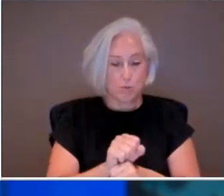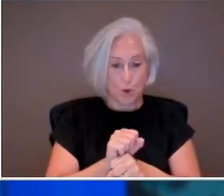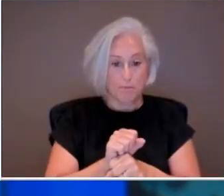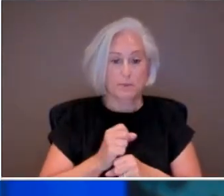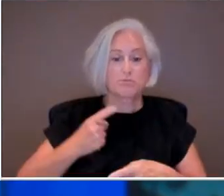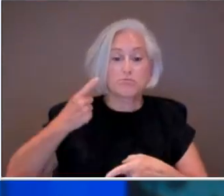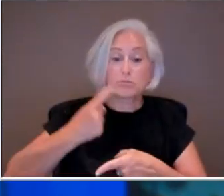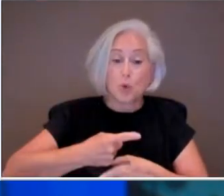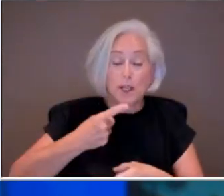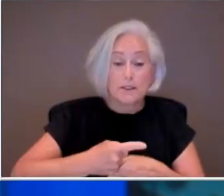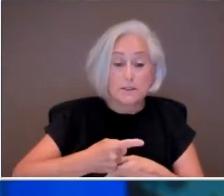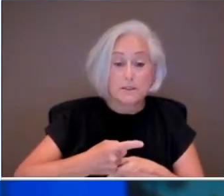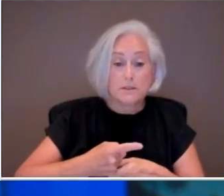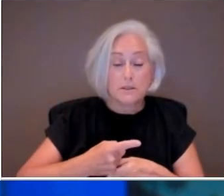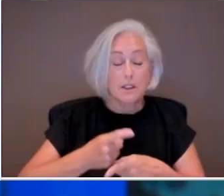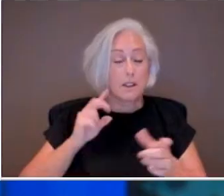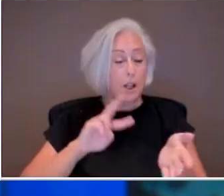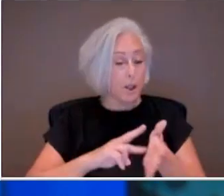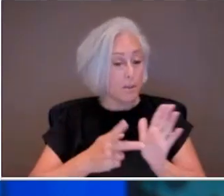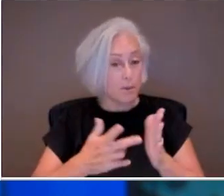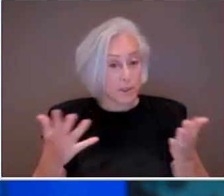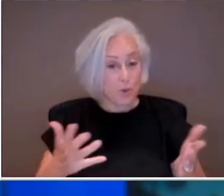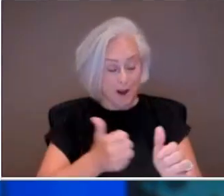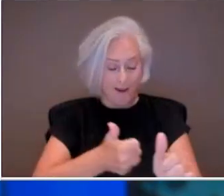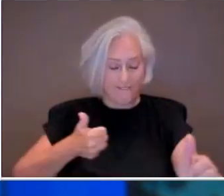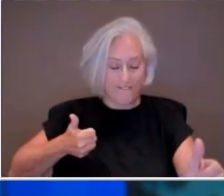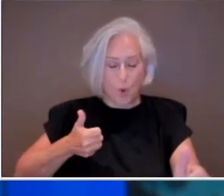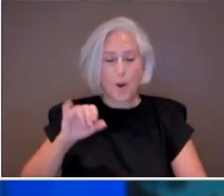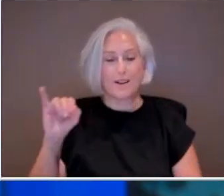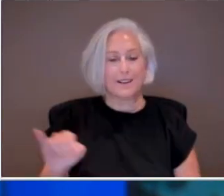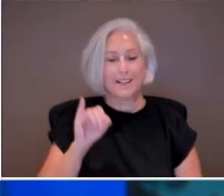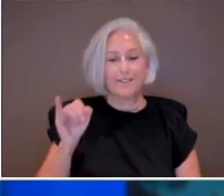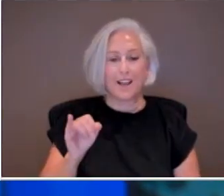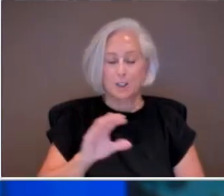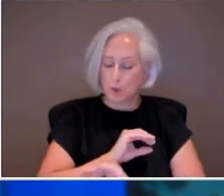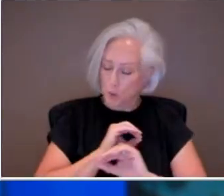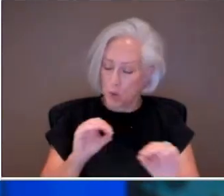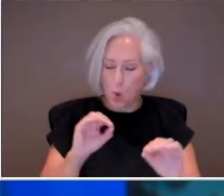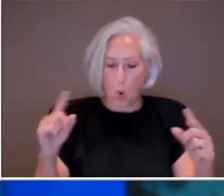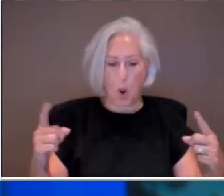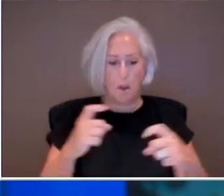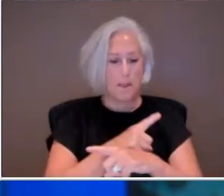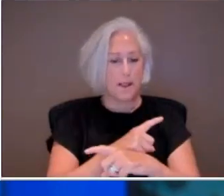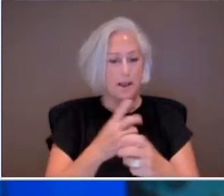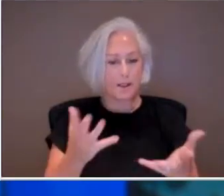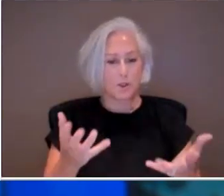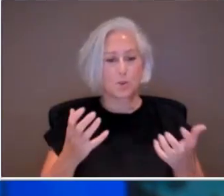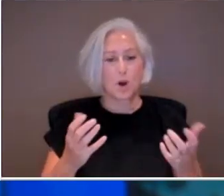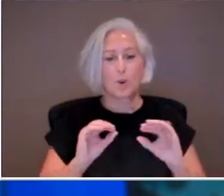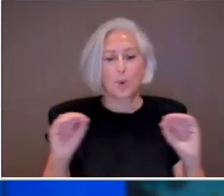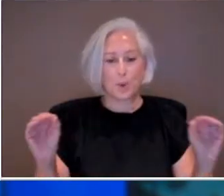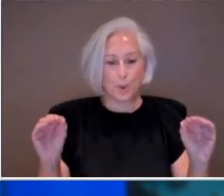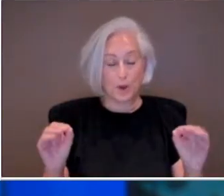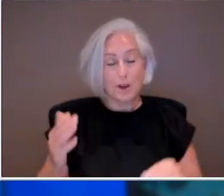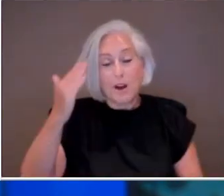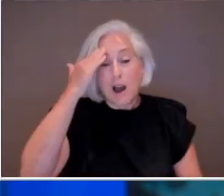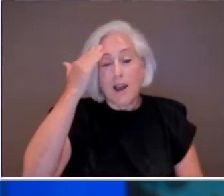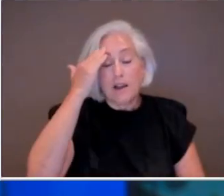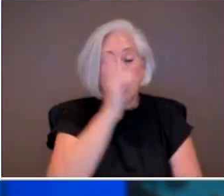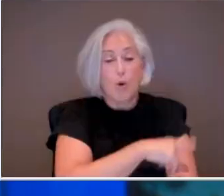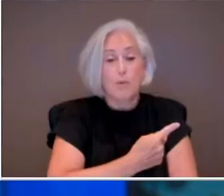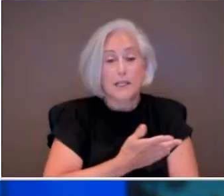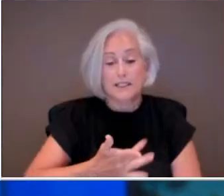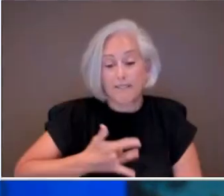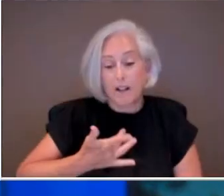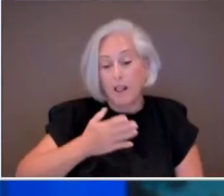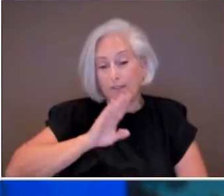these infections, and we don't want any complications for that. So I know patients get really frustrated and annoyed